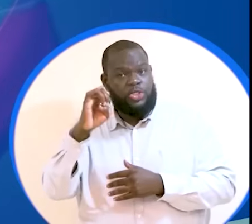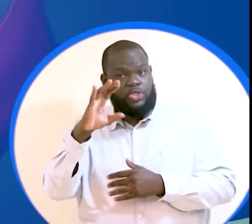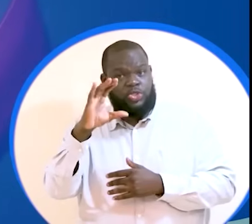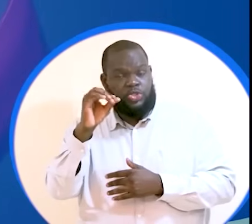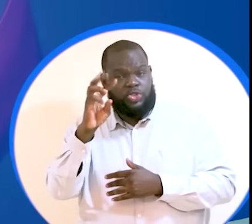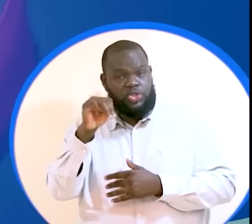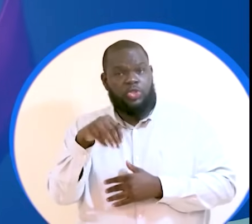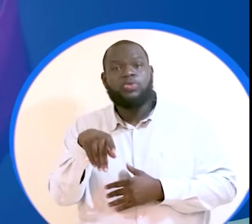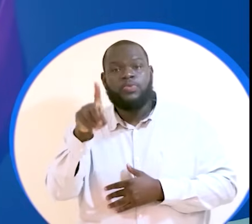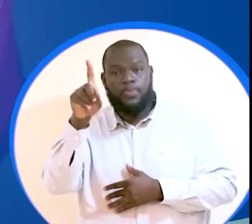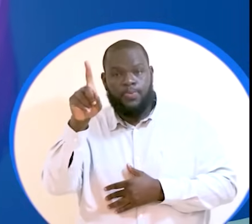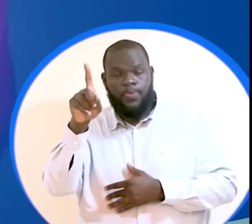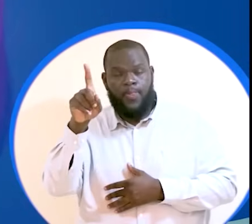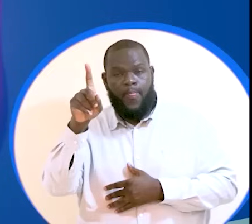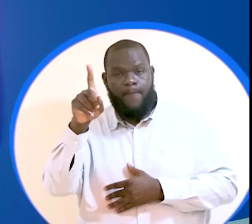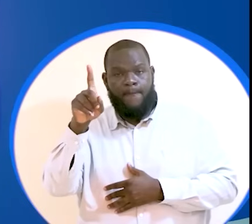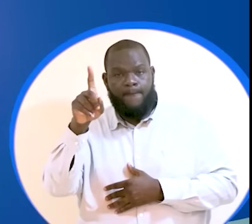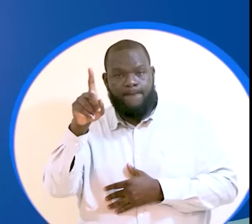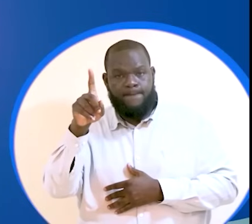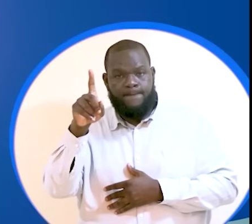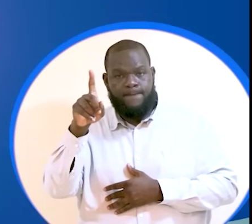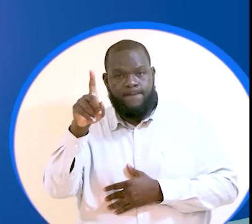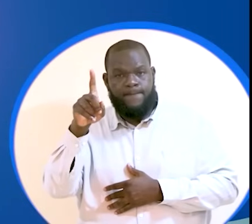225-02779 or visit the website